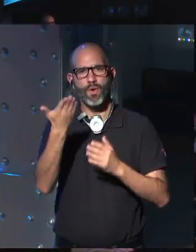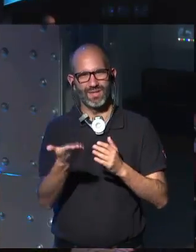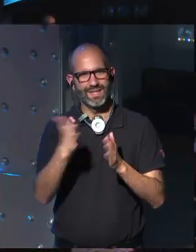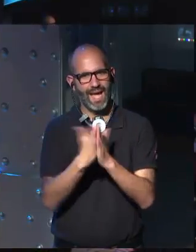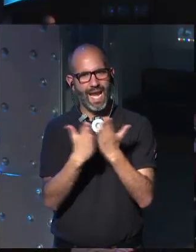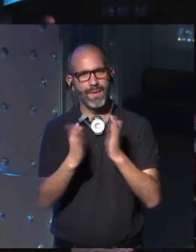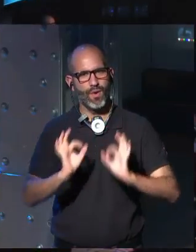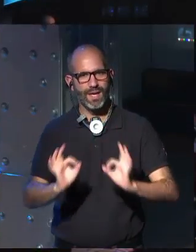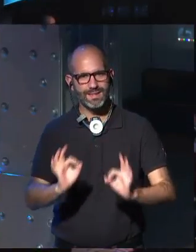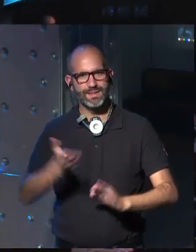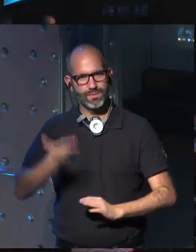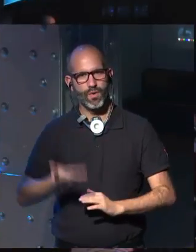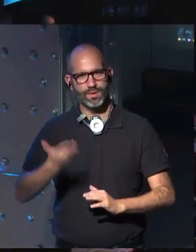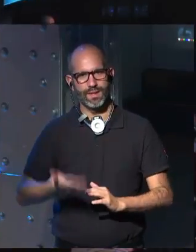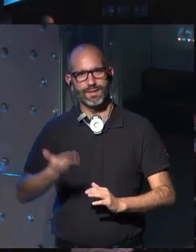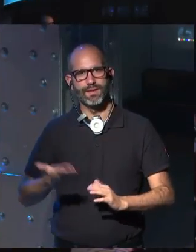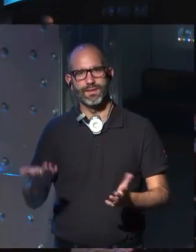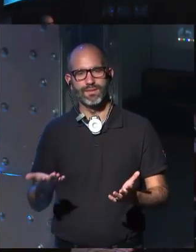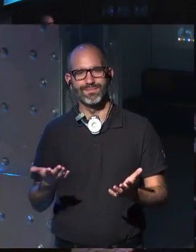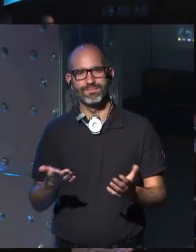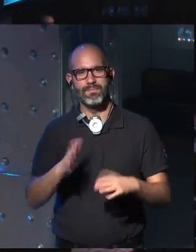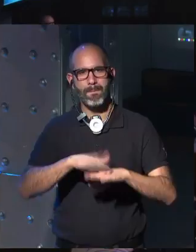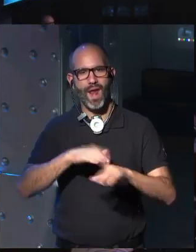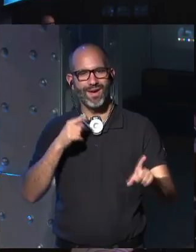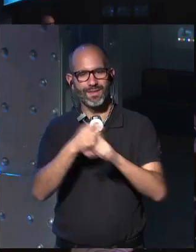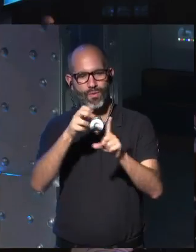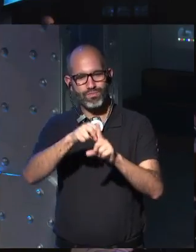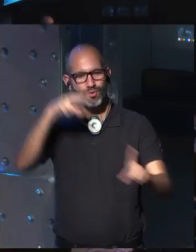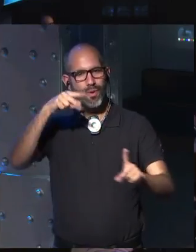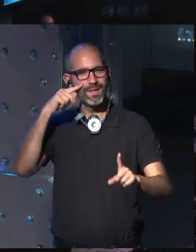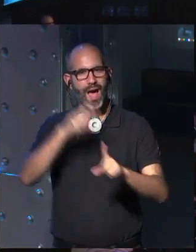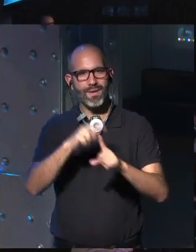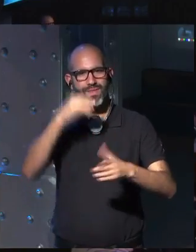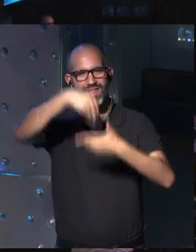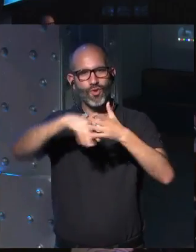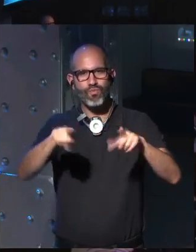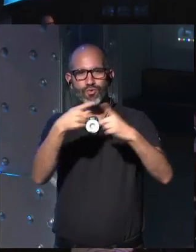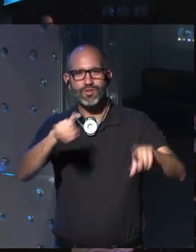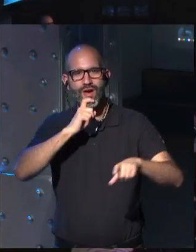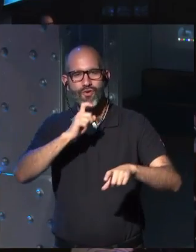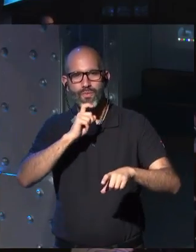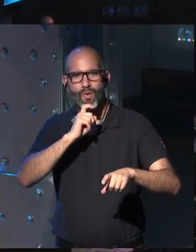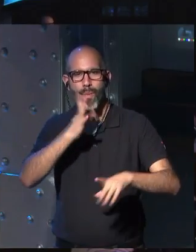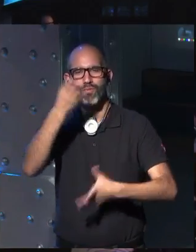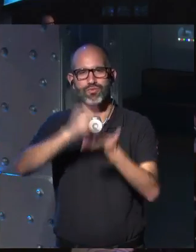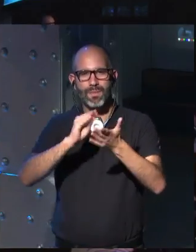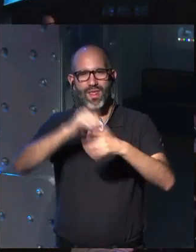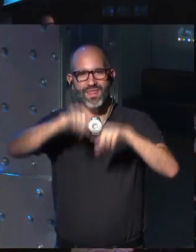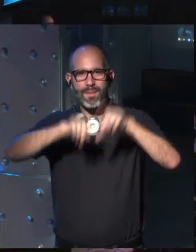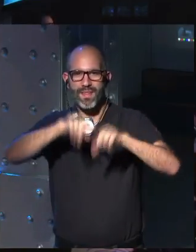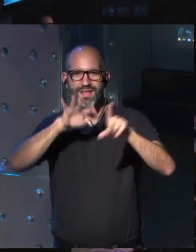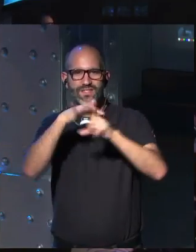for people to have books like this, that they can have a different vision.